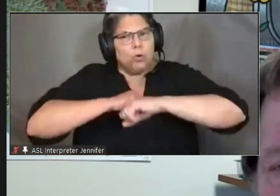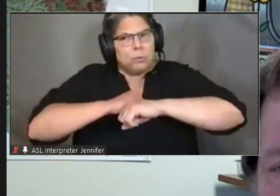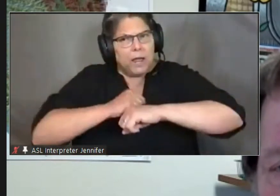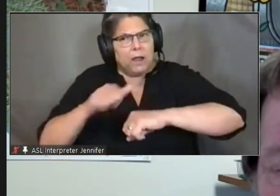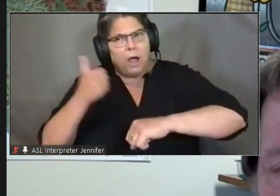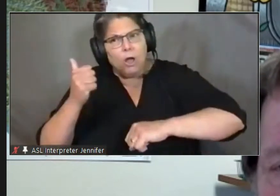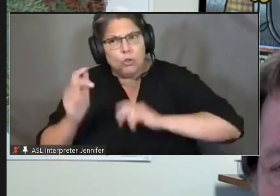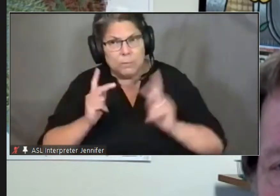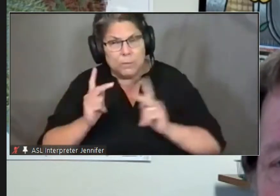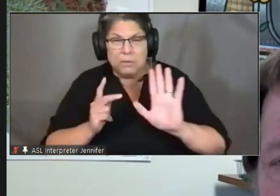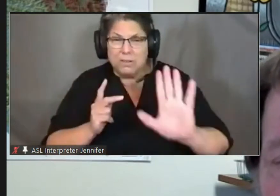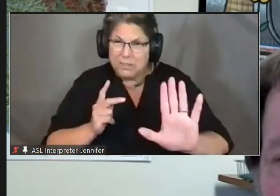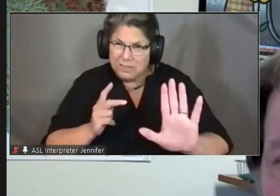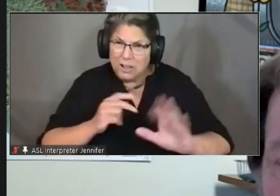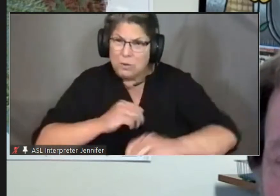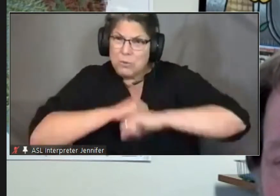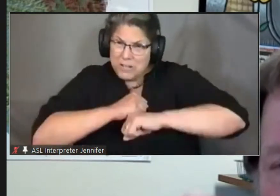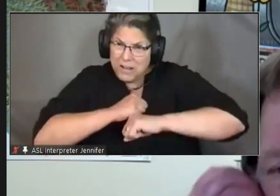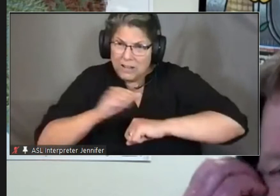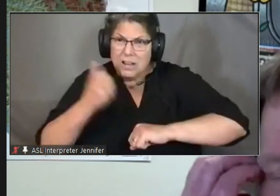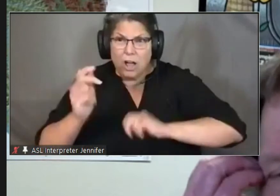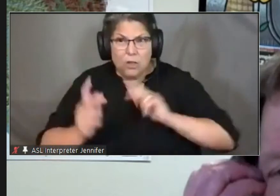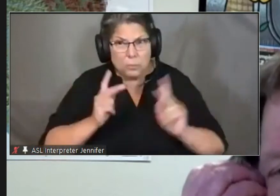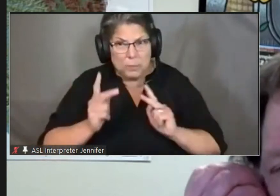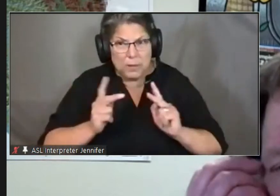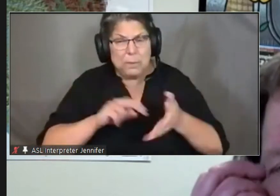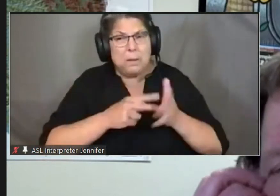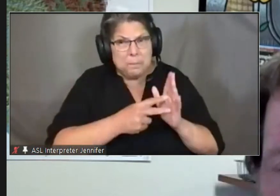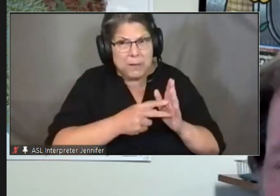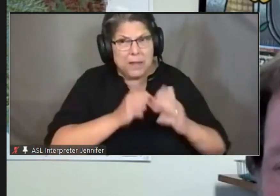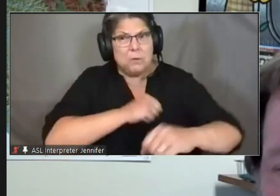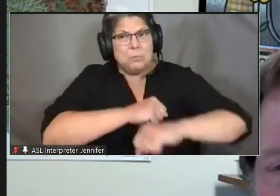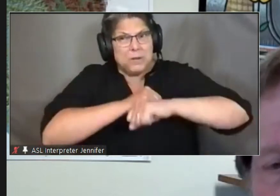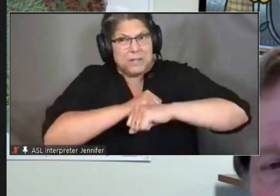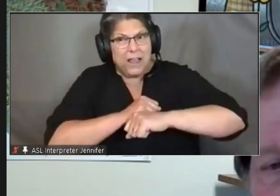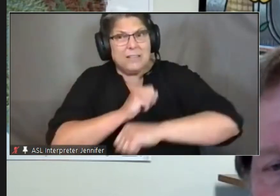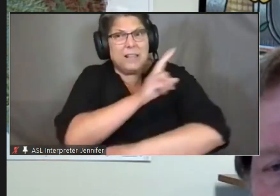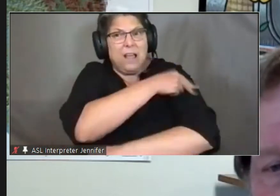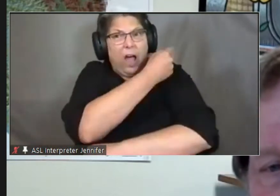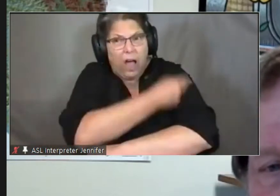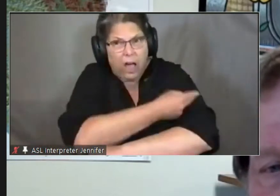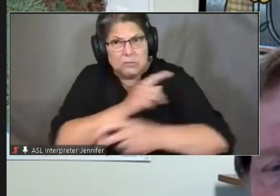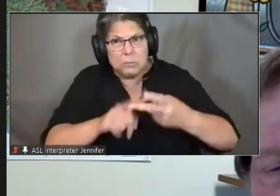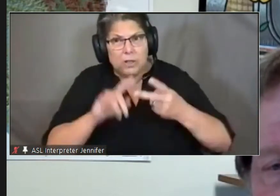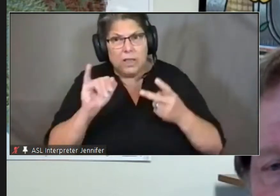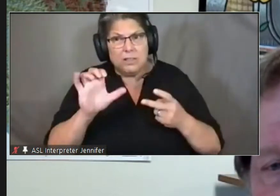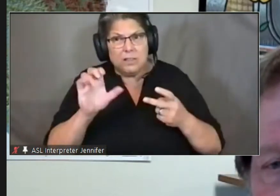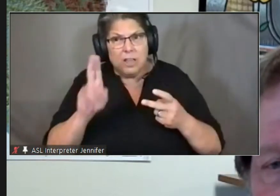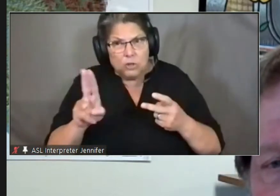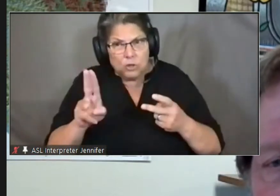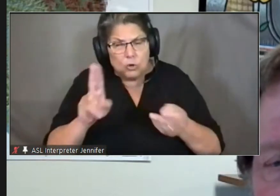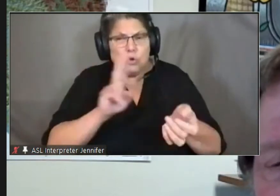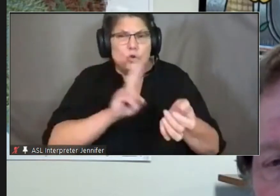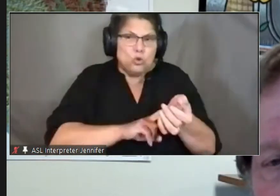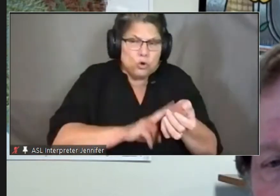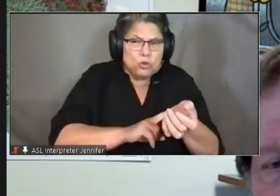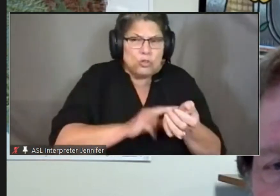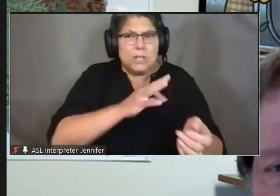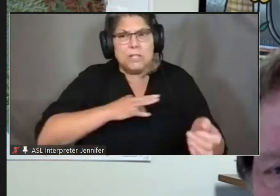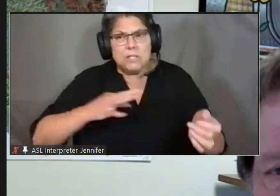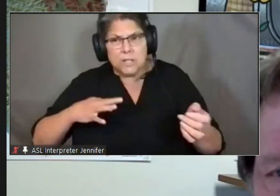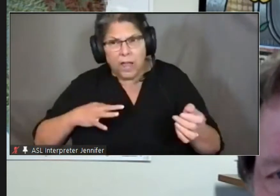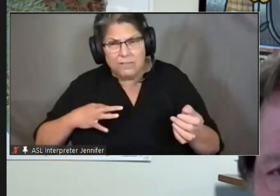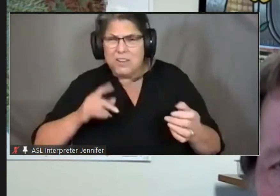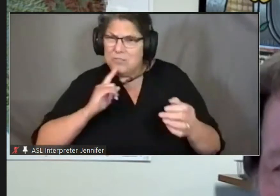that protecting others also protects our hospital and intensive care resources at this point, and really